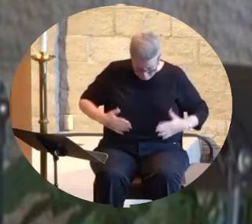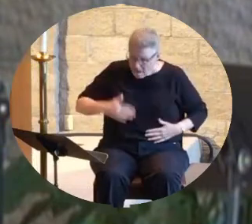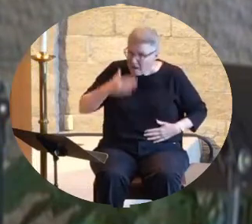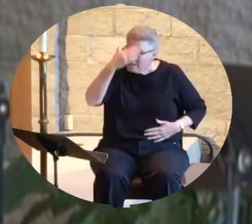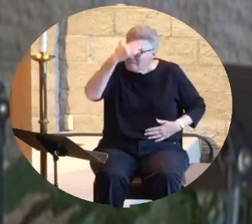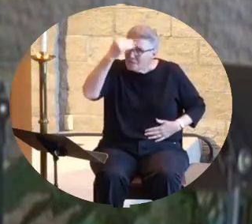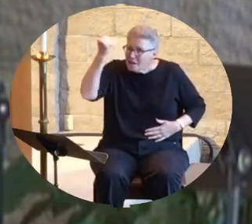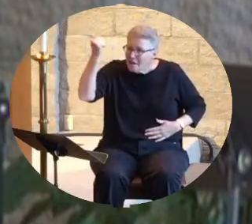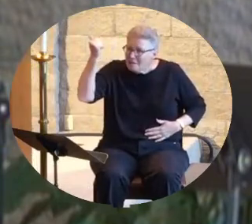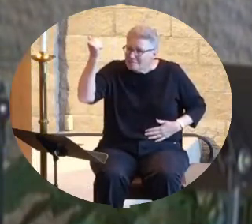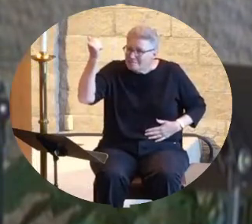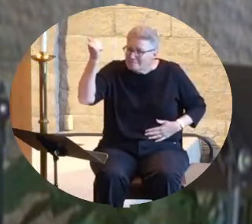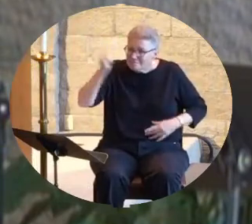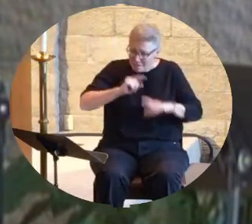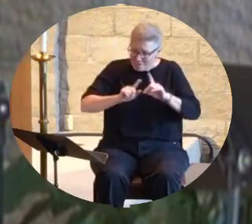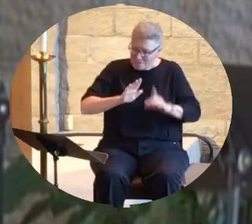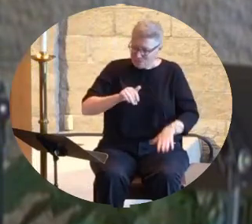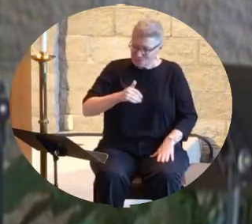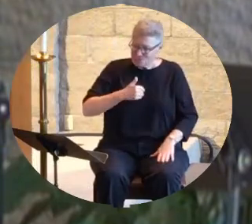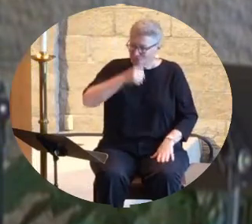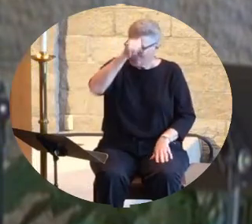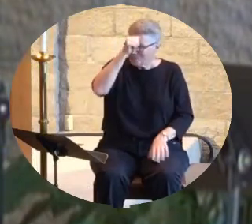in my